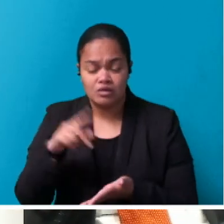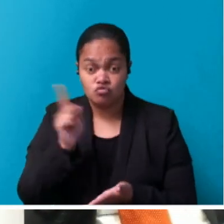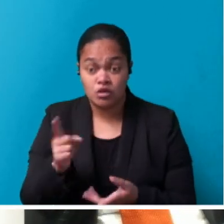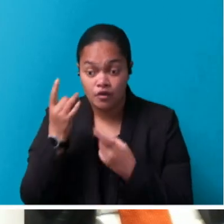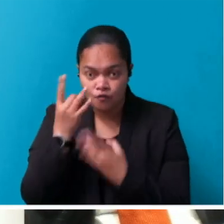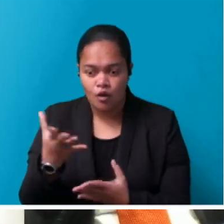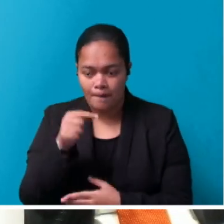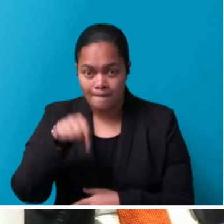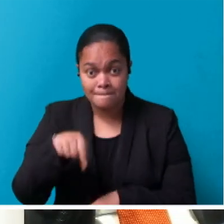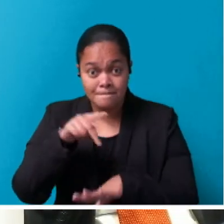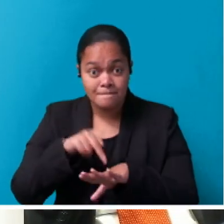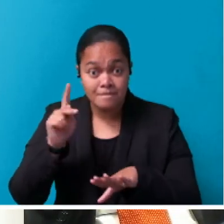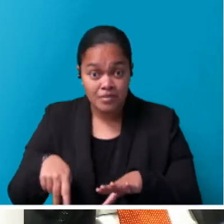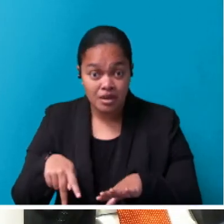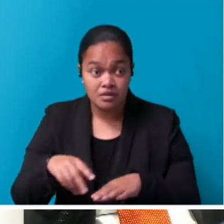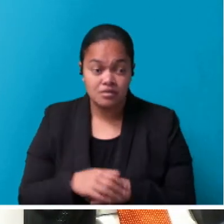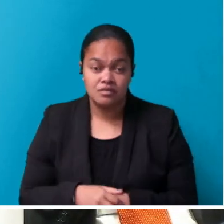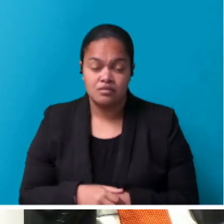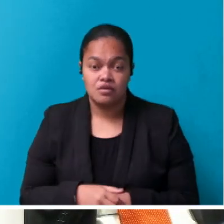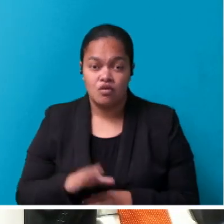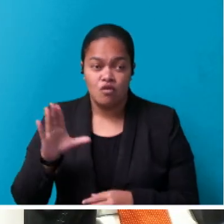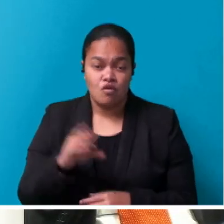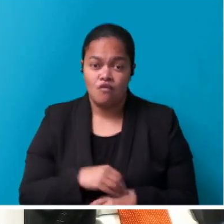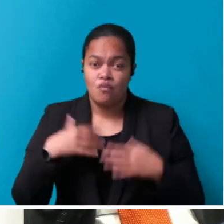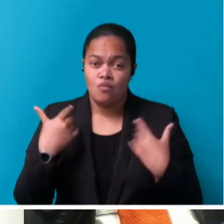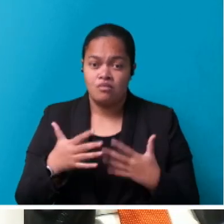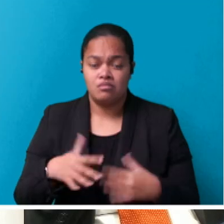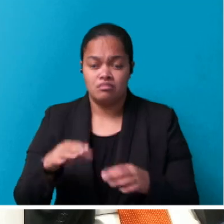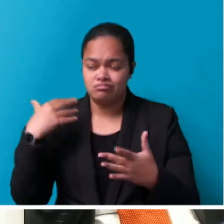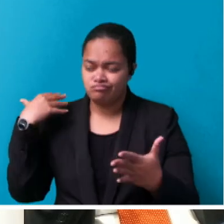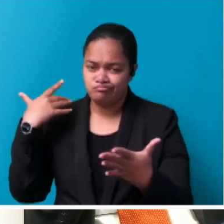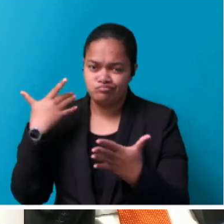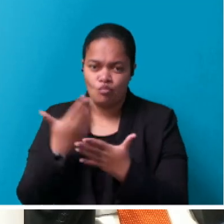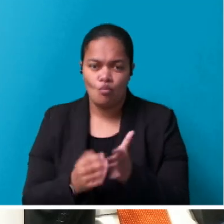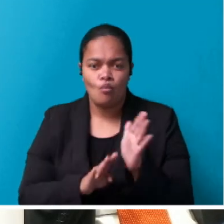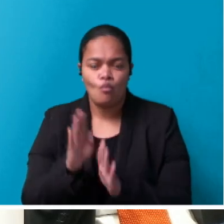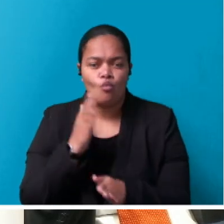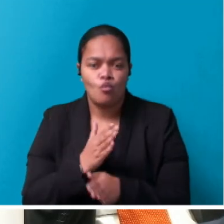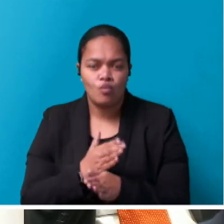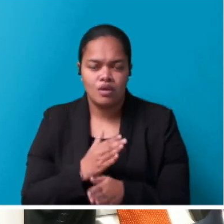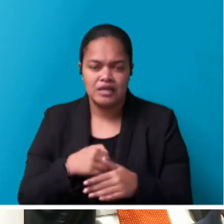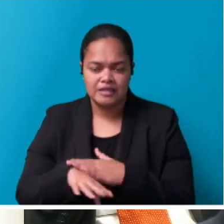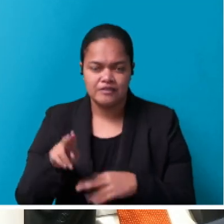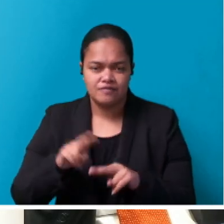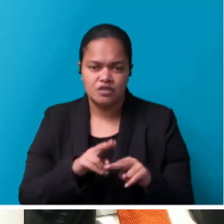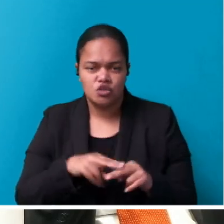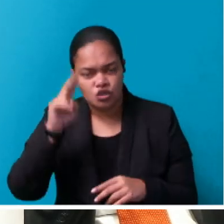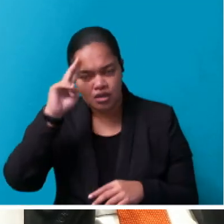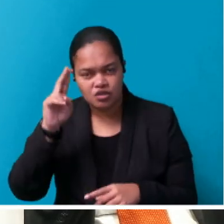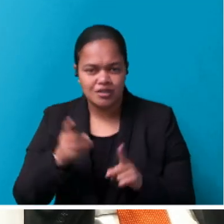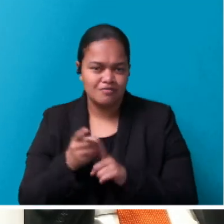August House of a significant milestone in Fiji's national development